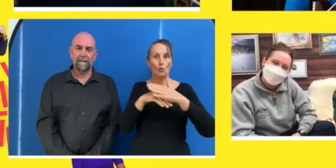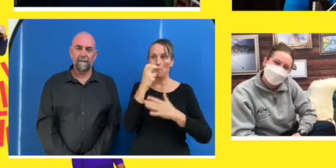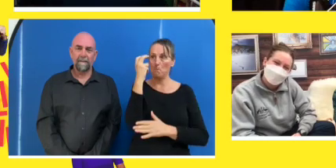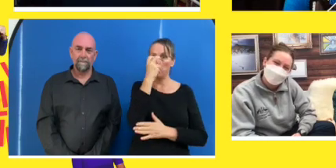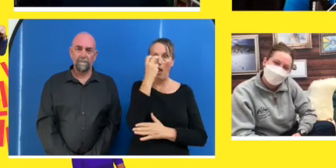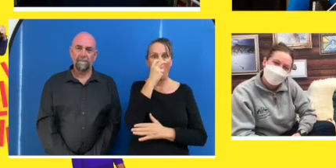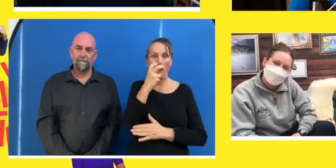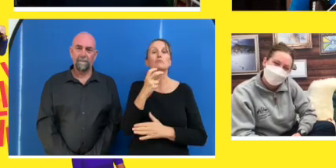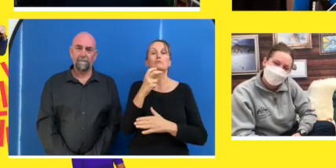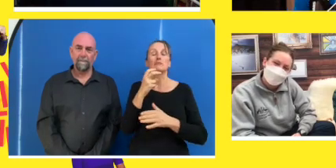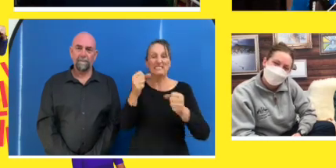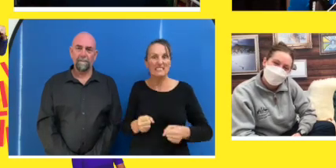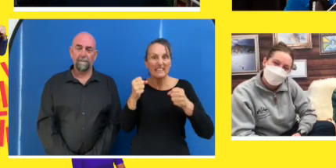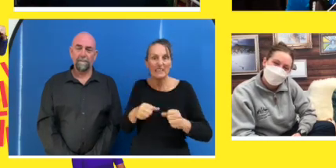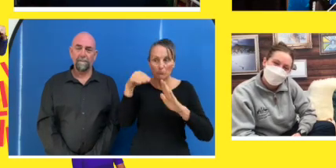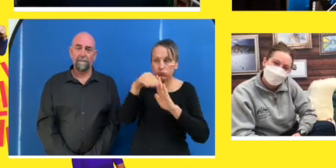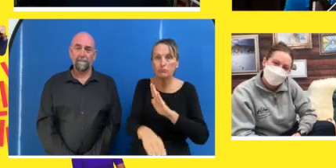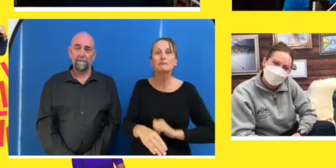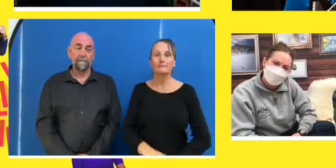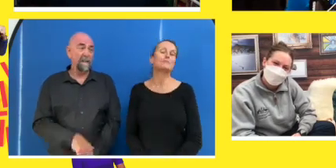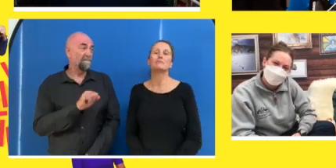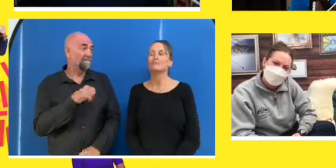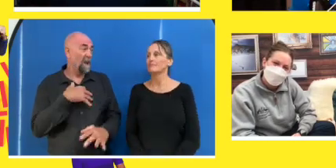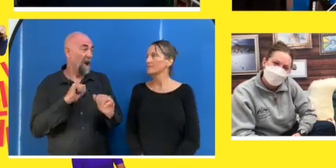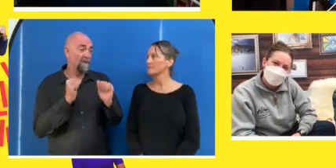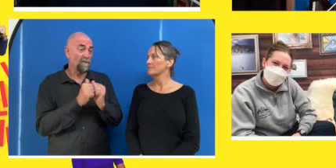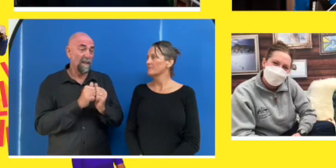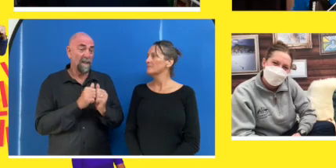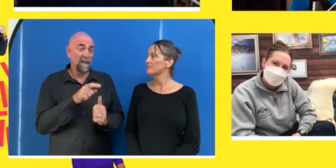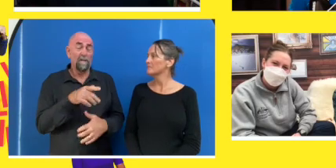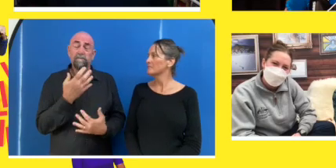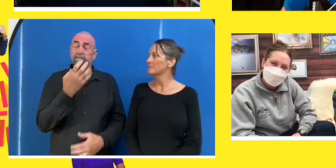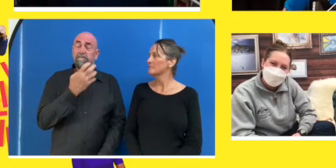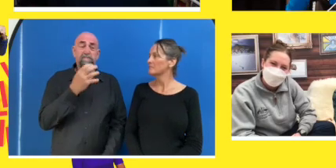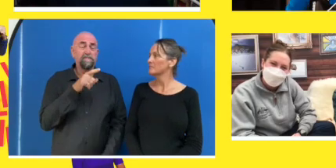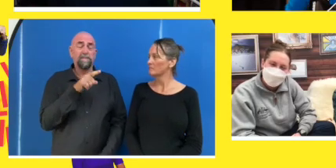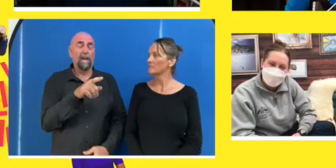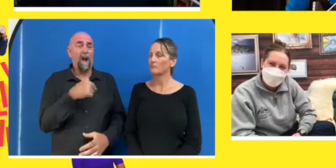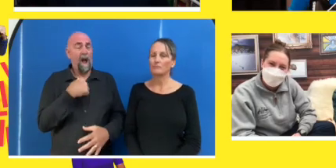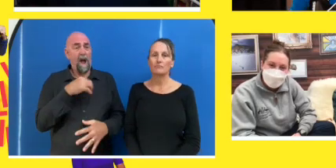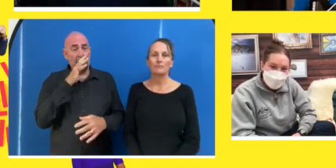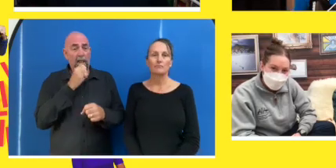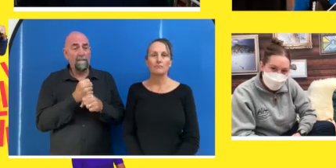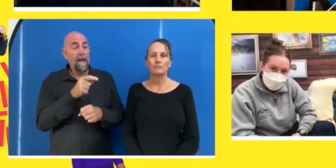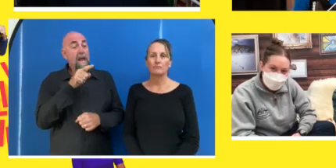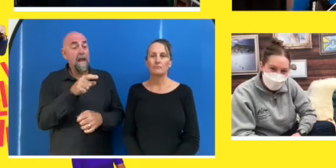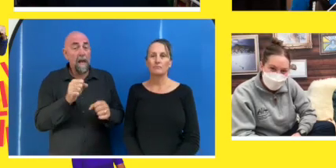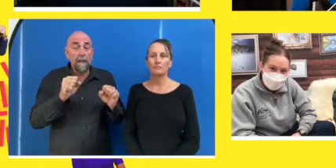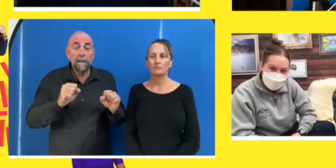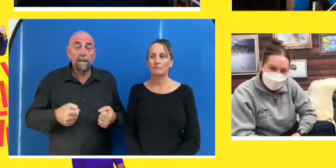there could be issues. Could be issues if that wasn't the answer that you both gave out. Is there anyone, any athlete in the village that